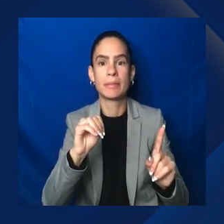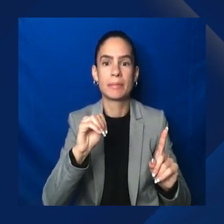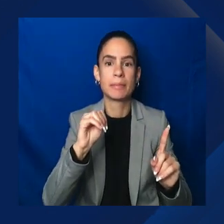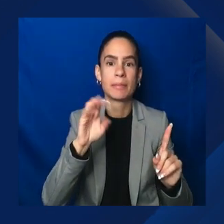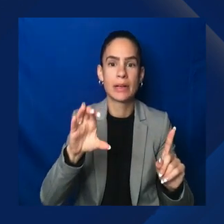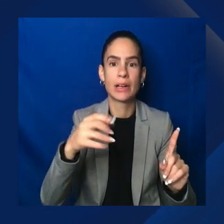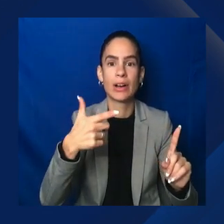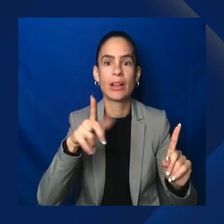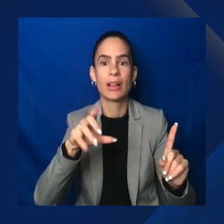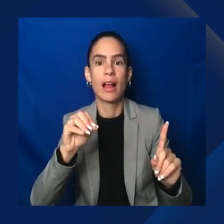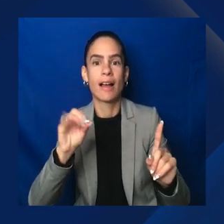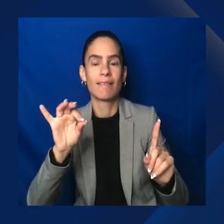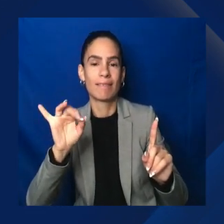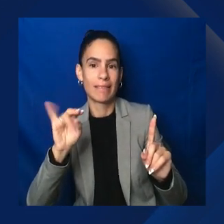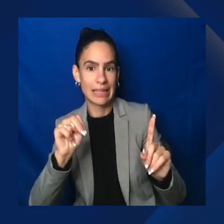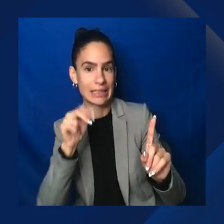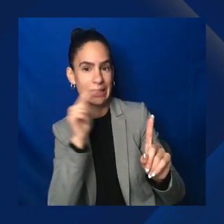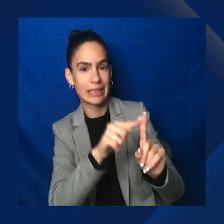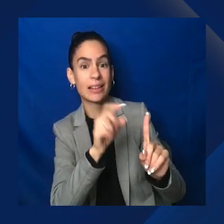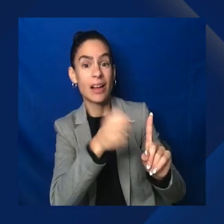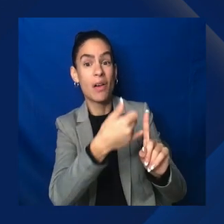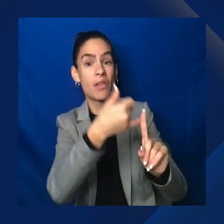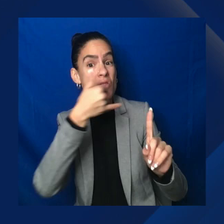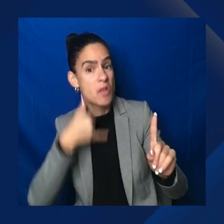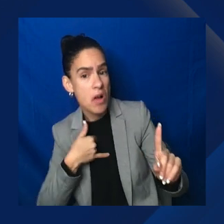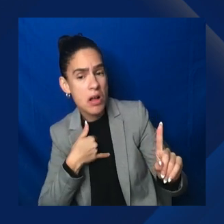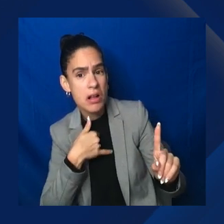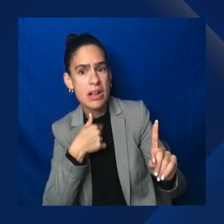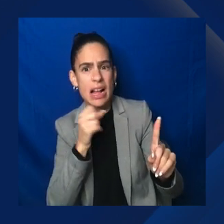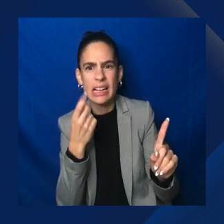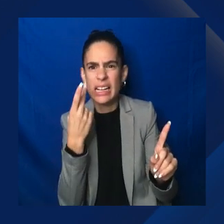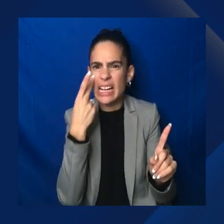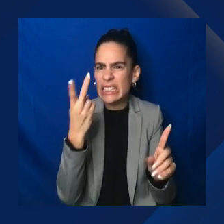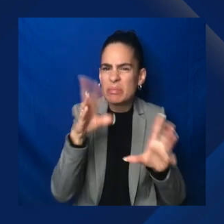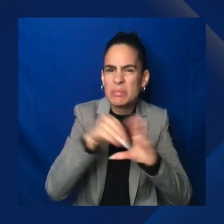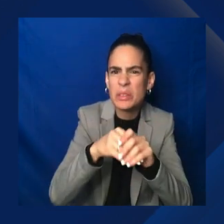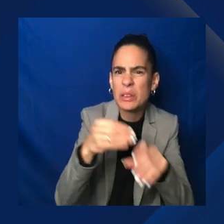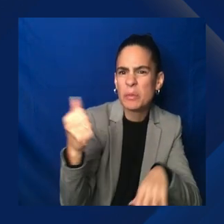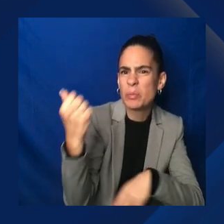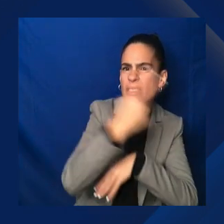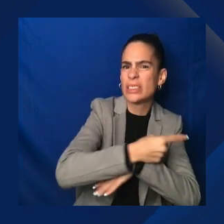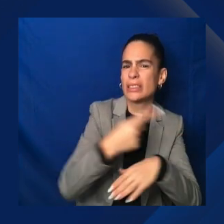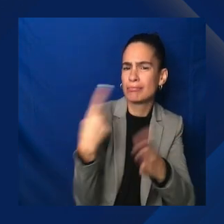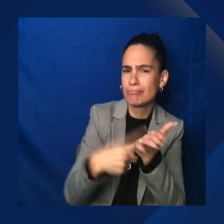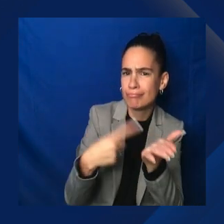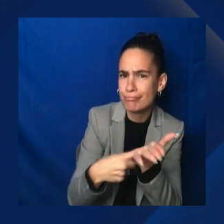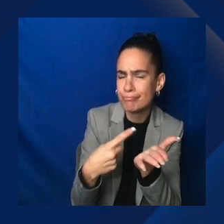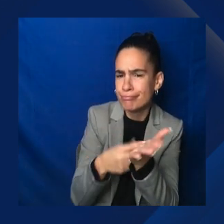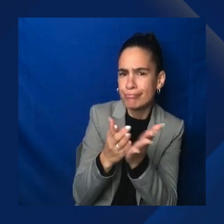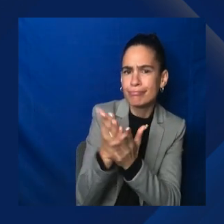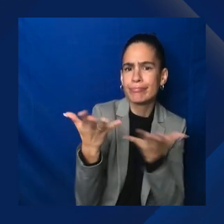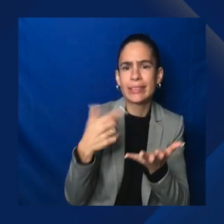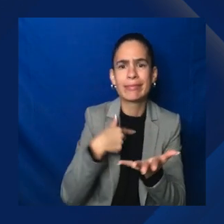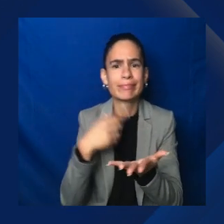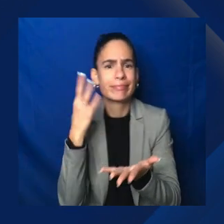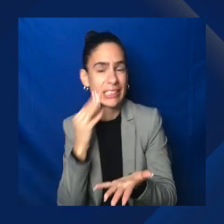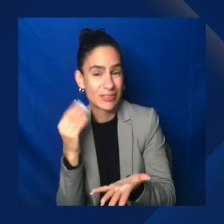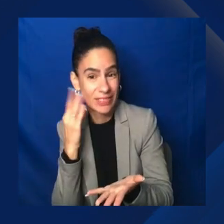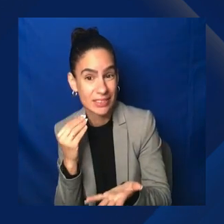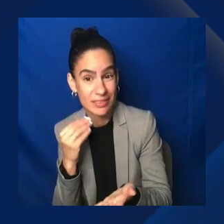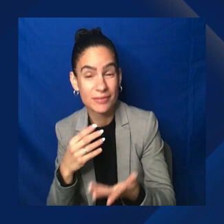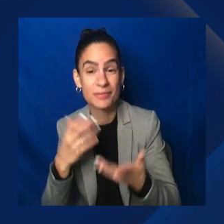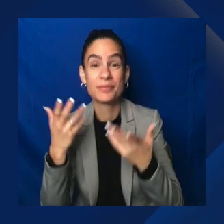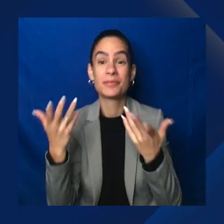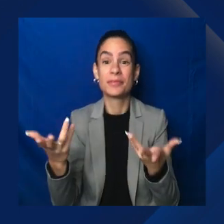you or call you and talk you through whatever was going on. We are also in a very rural area where